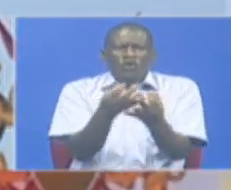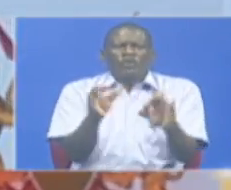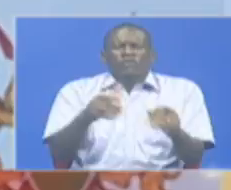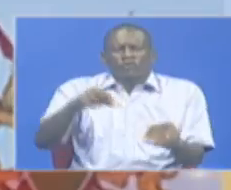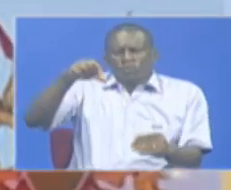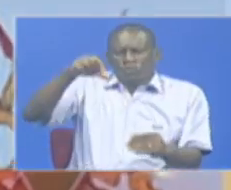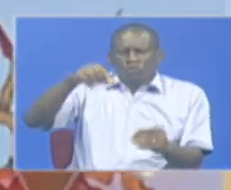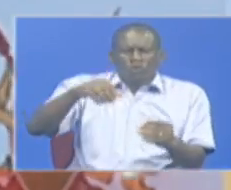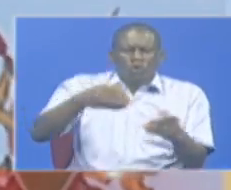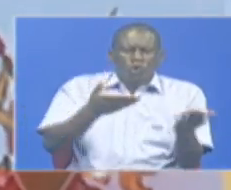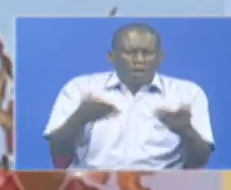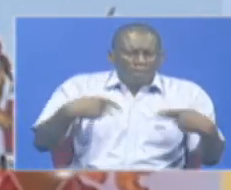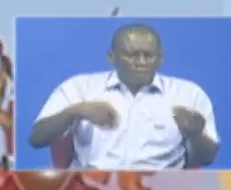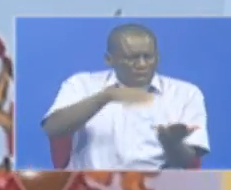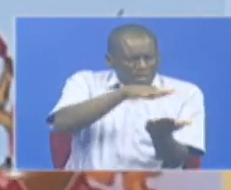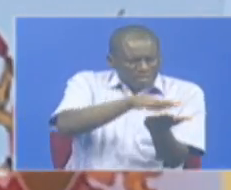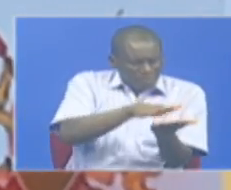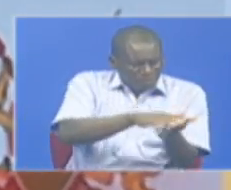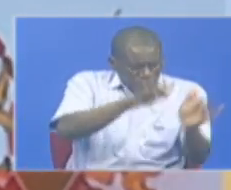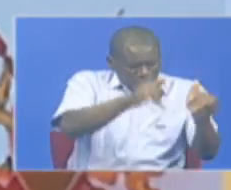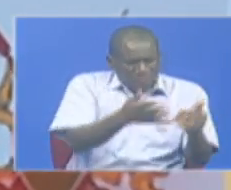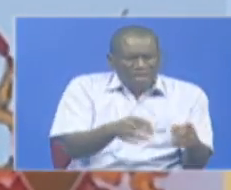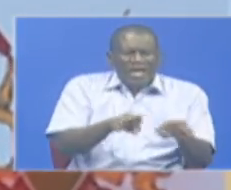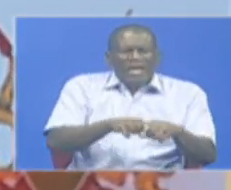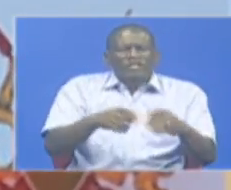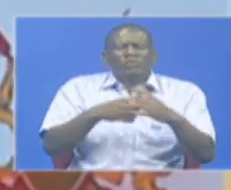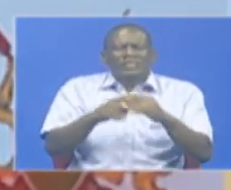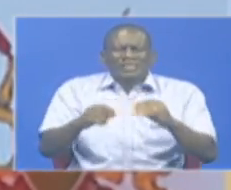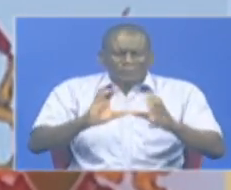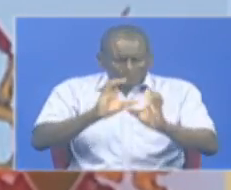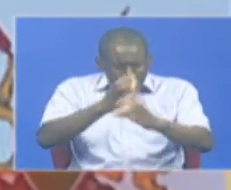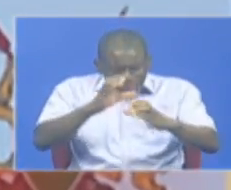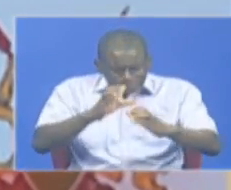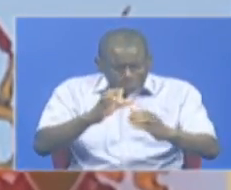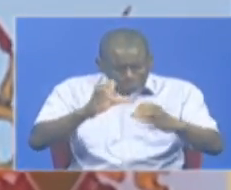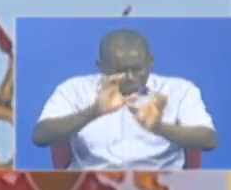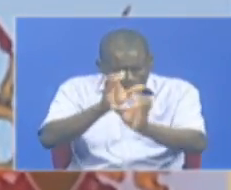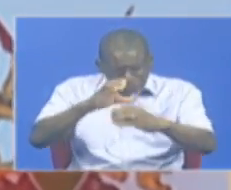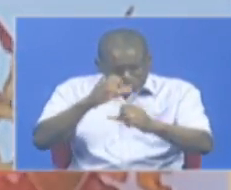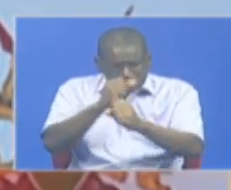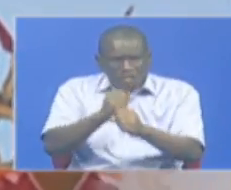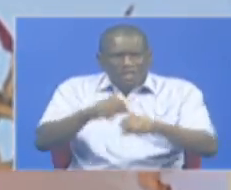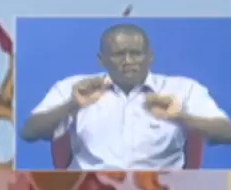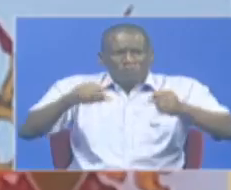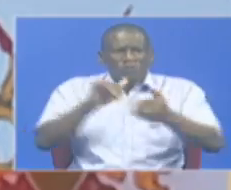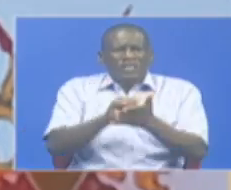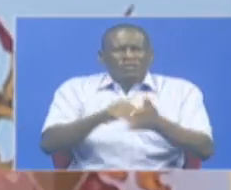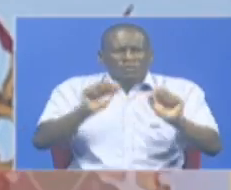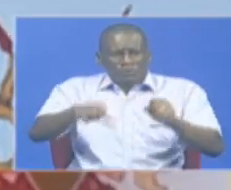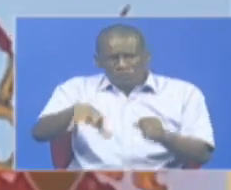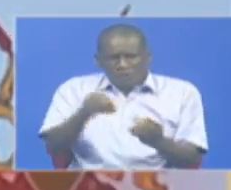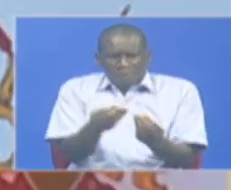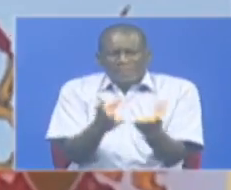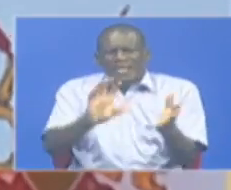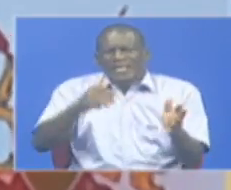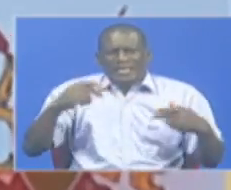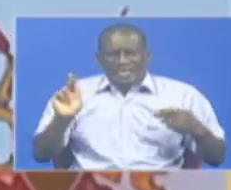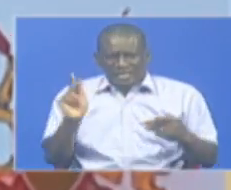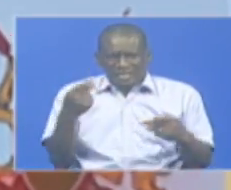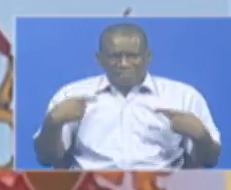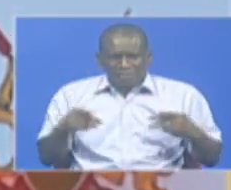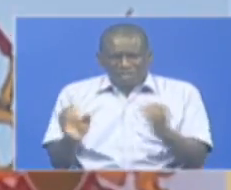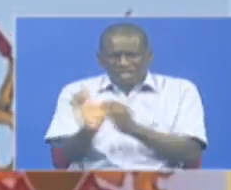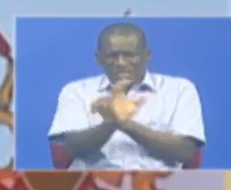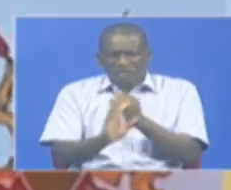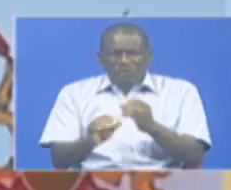quarantine, as we roll out our mass testing intervention, it is likely that we may find many more Kenyans in the country